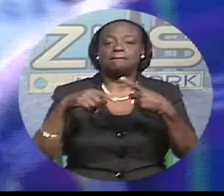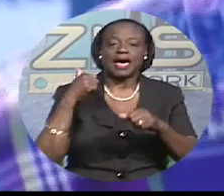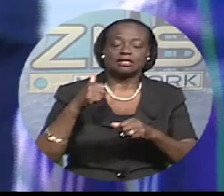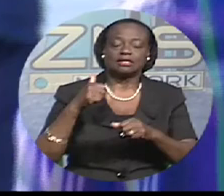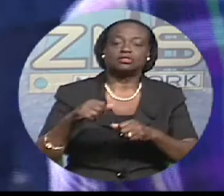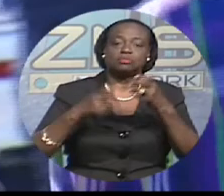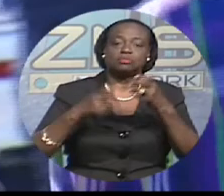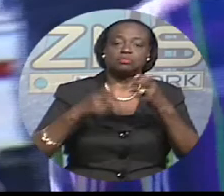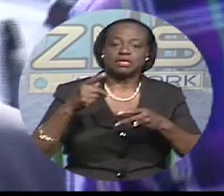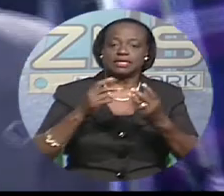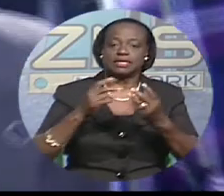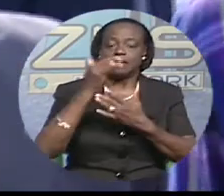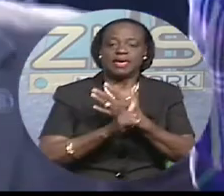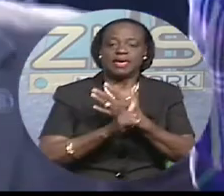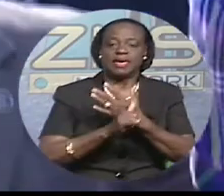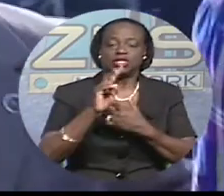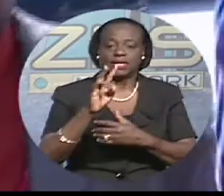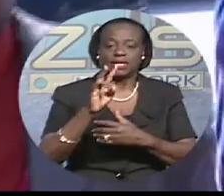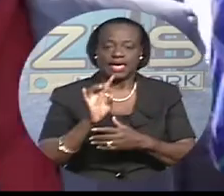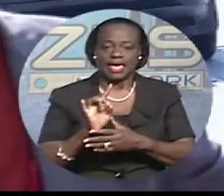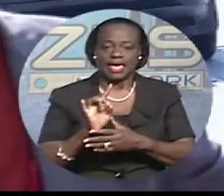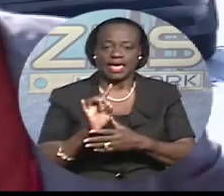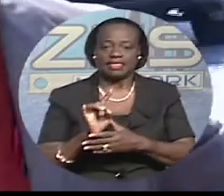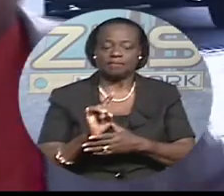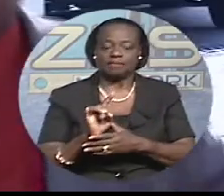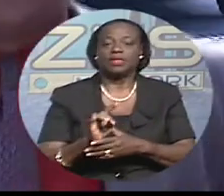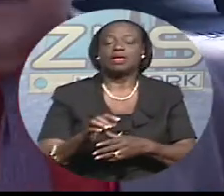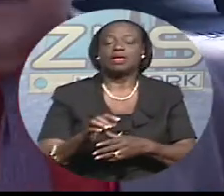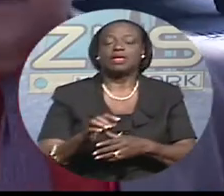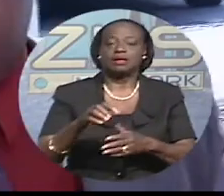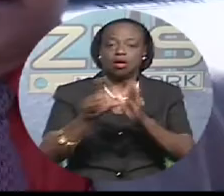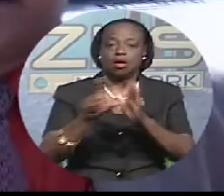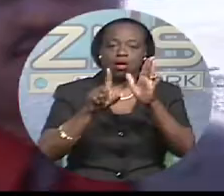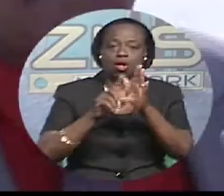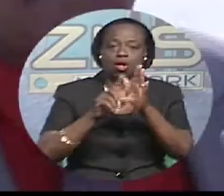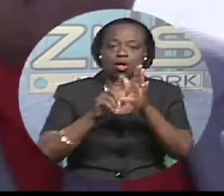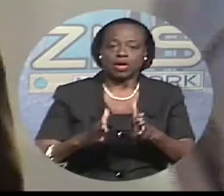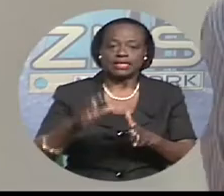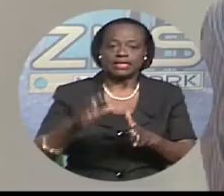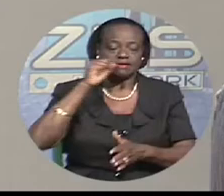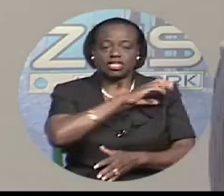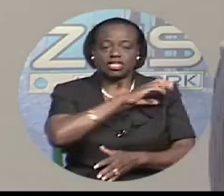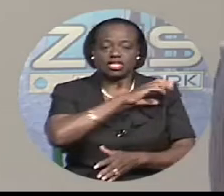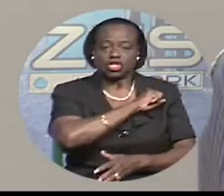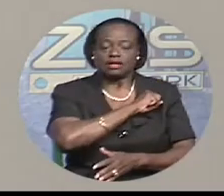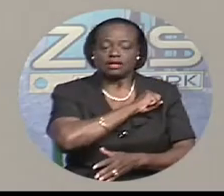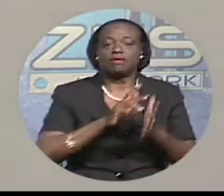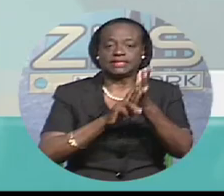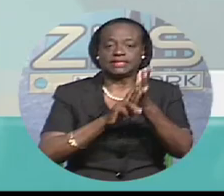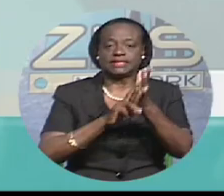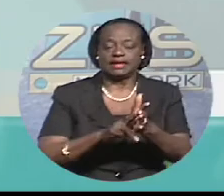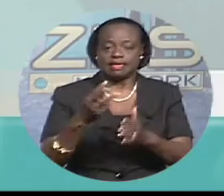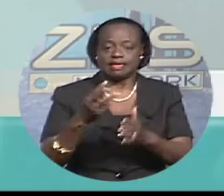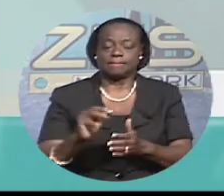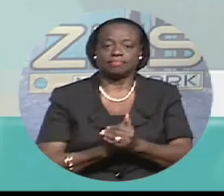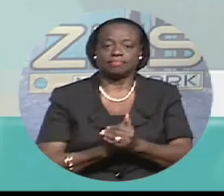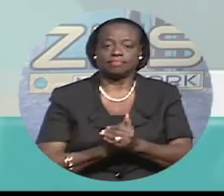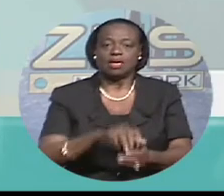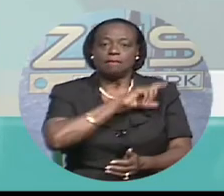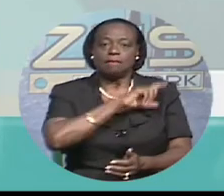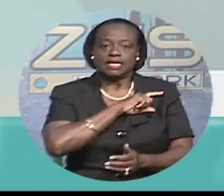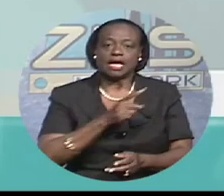Calvin Seymour, Bernard Ferguson, and Grand Bahama attorney Carlton Sherlin are representing the accused. Police are